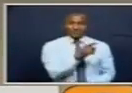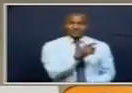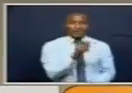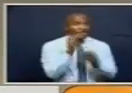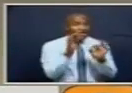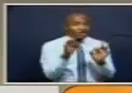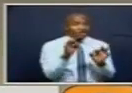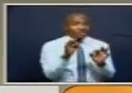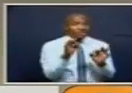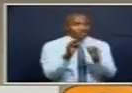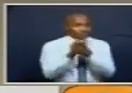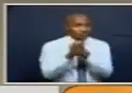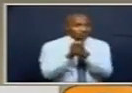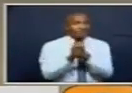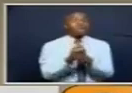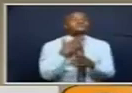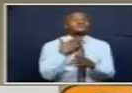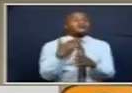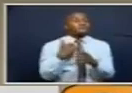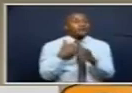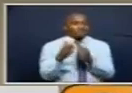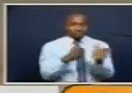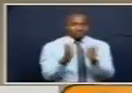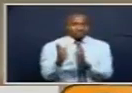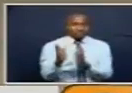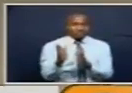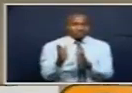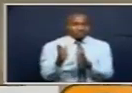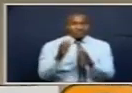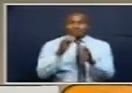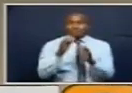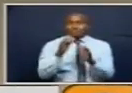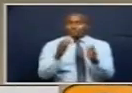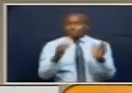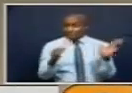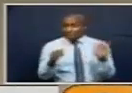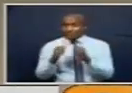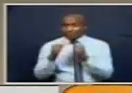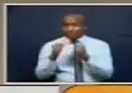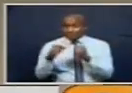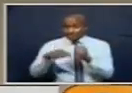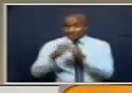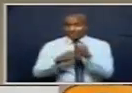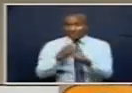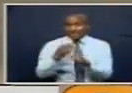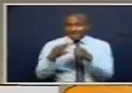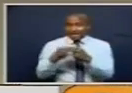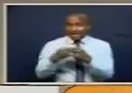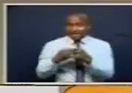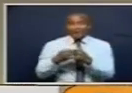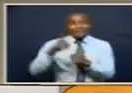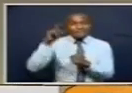Jubilee wants to have a chance of making a comeback in August this year, they must